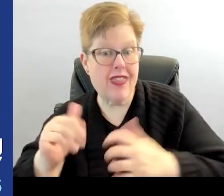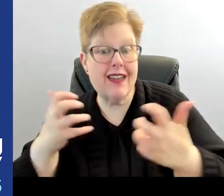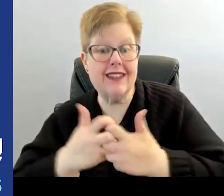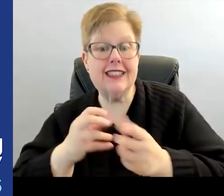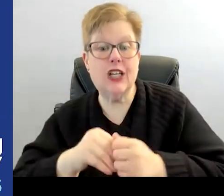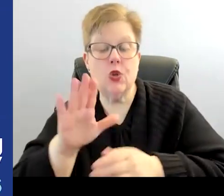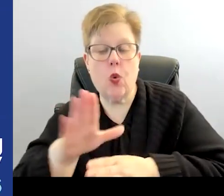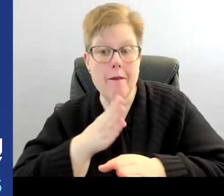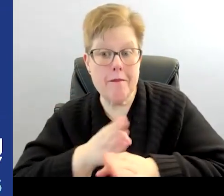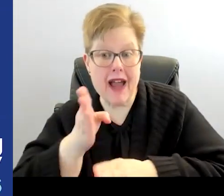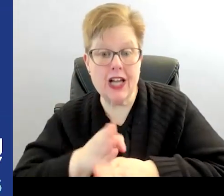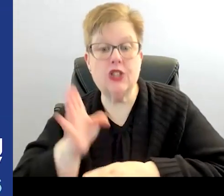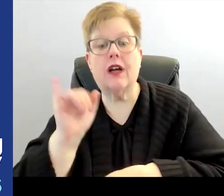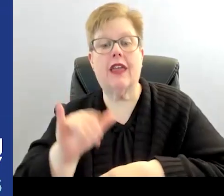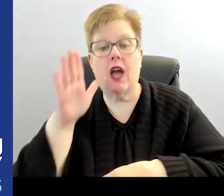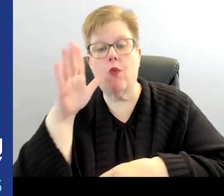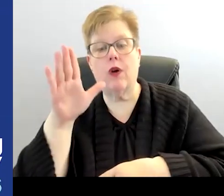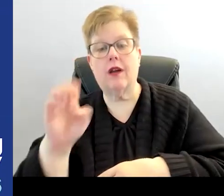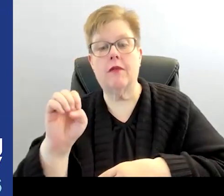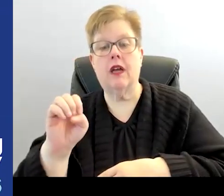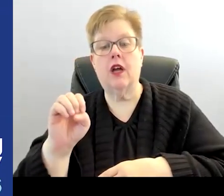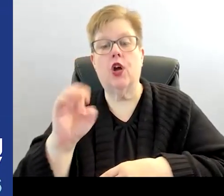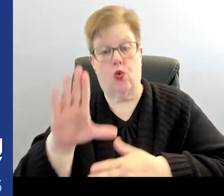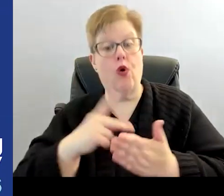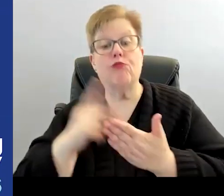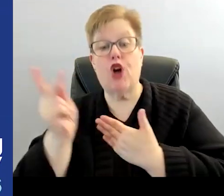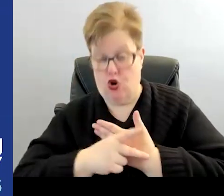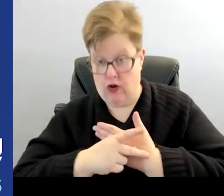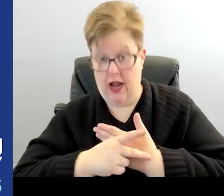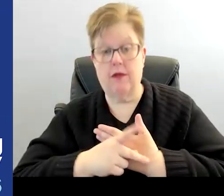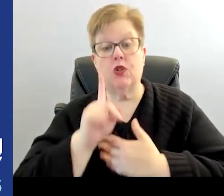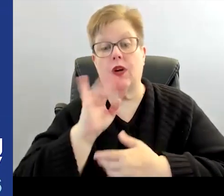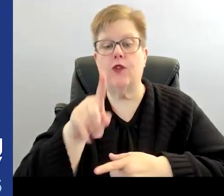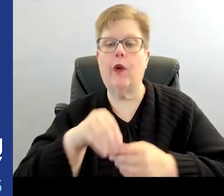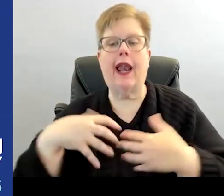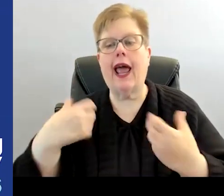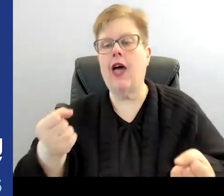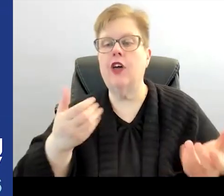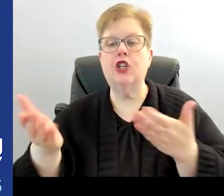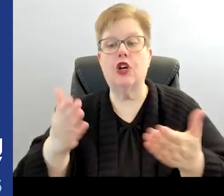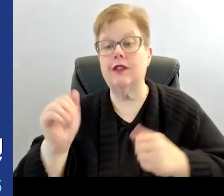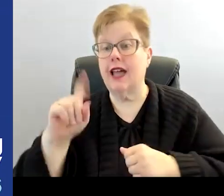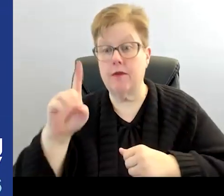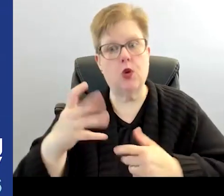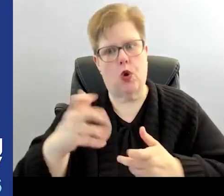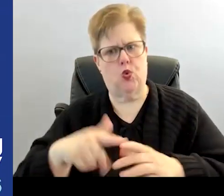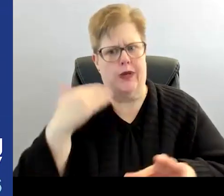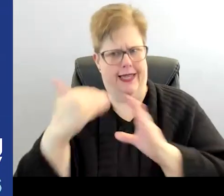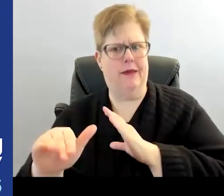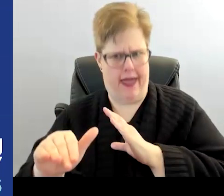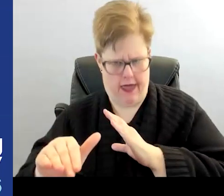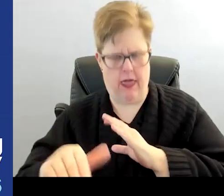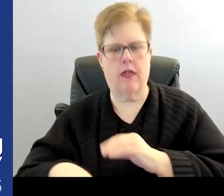your major, that is going to be your program. So if you are in health service administration, you're going to want to email them.